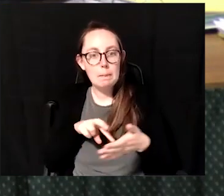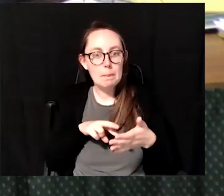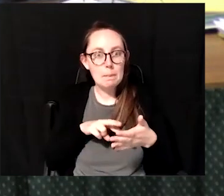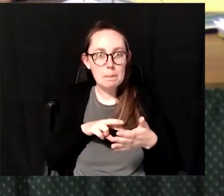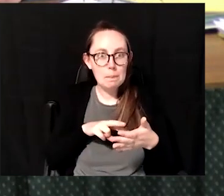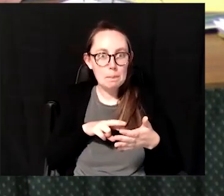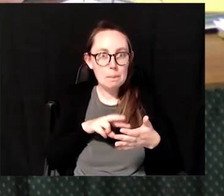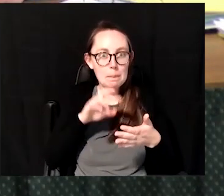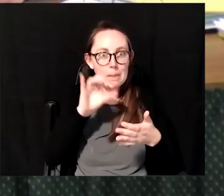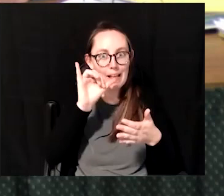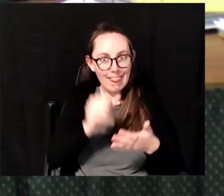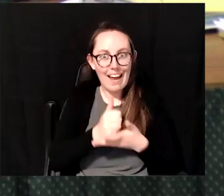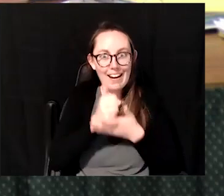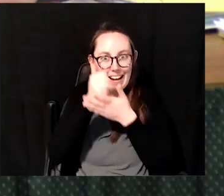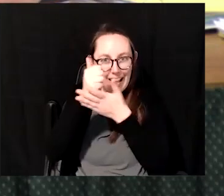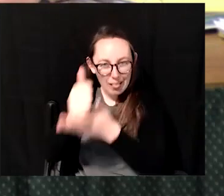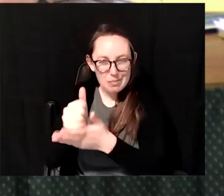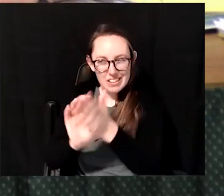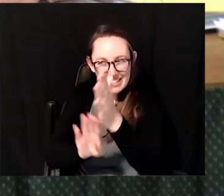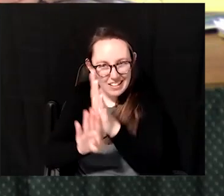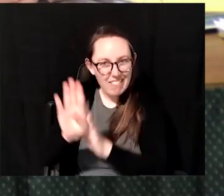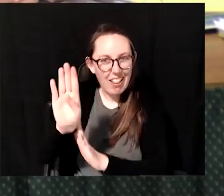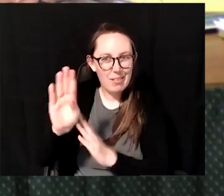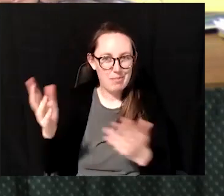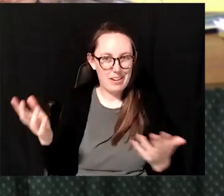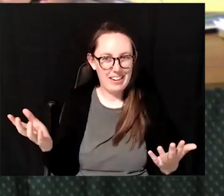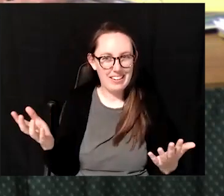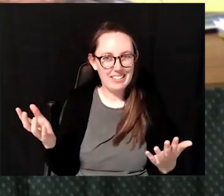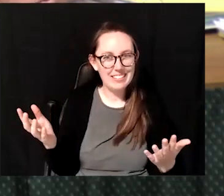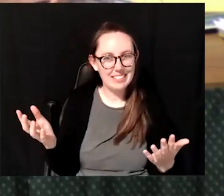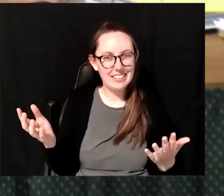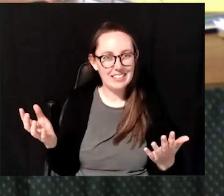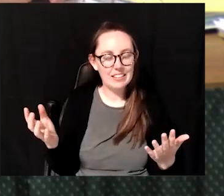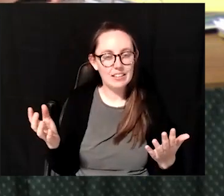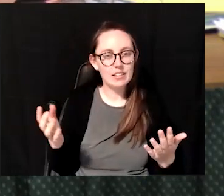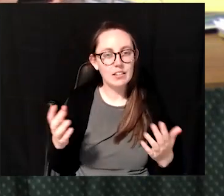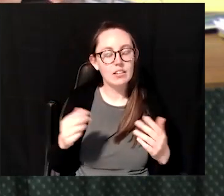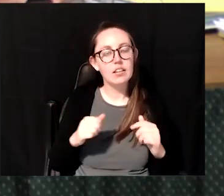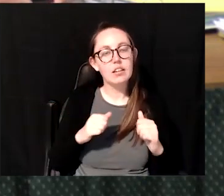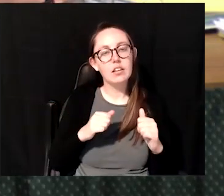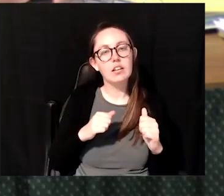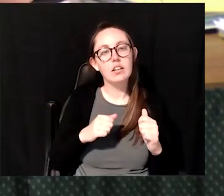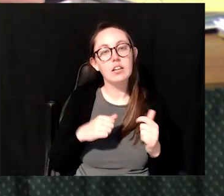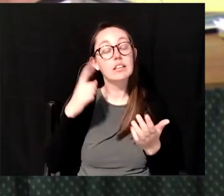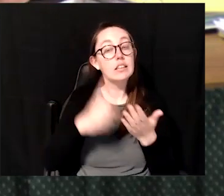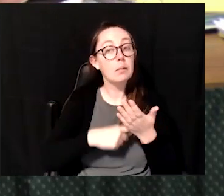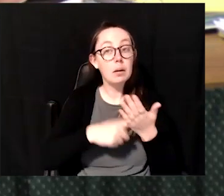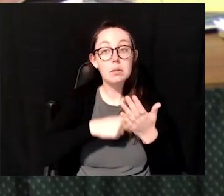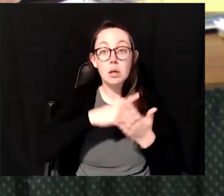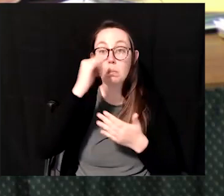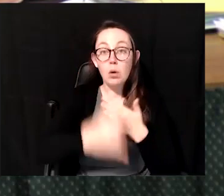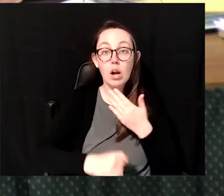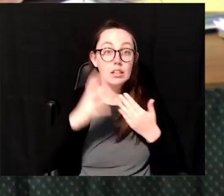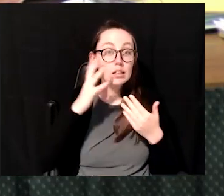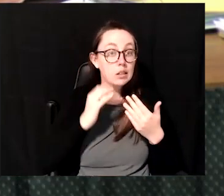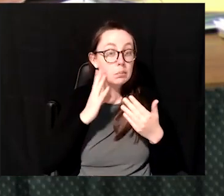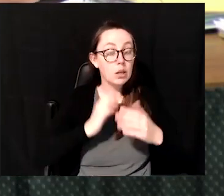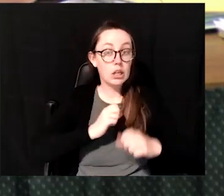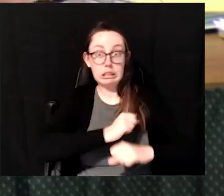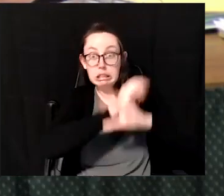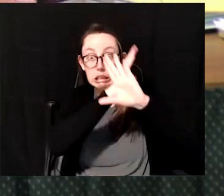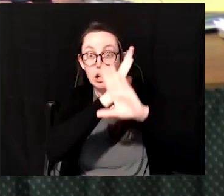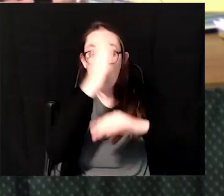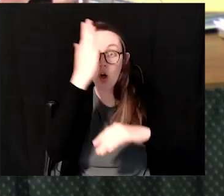to the development in terms of you know sometimes projects reach roadblocks because they don't have Town support